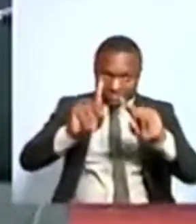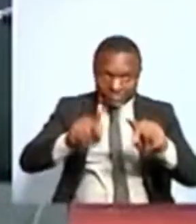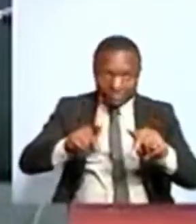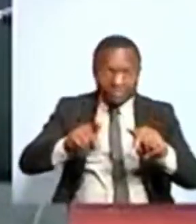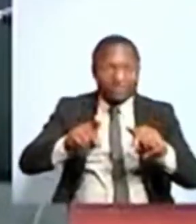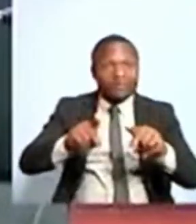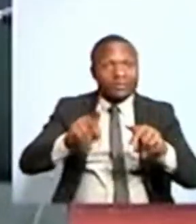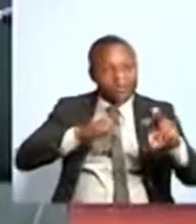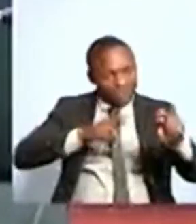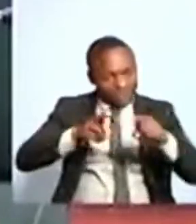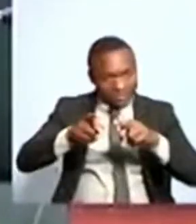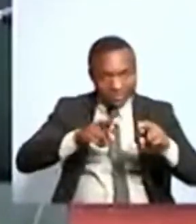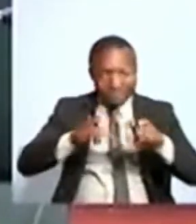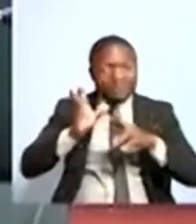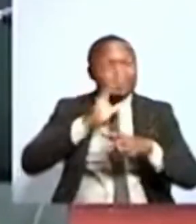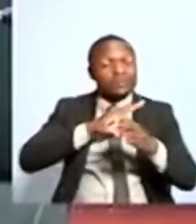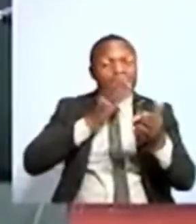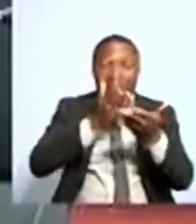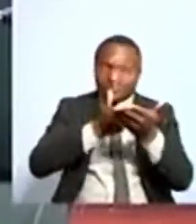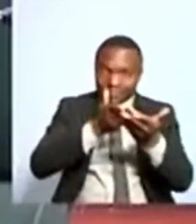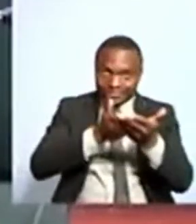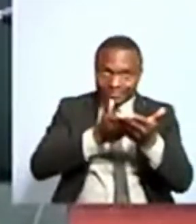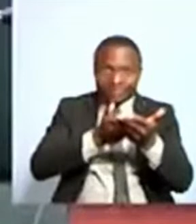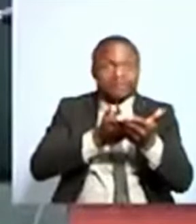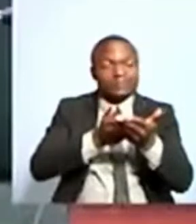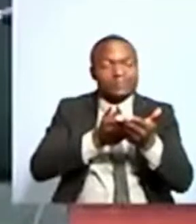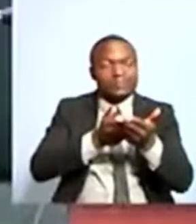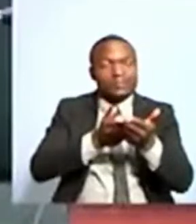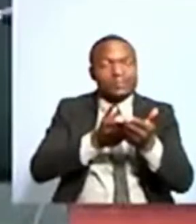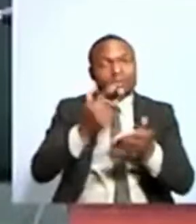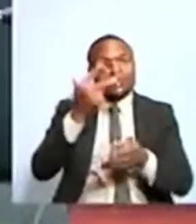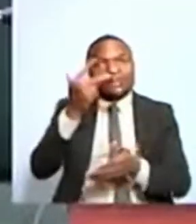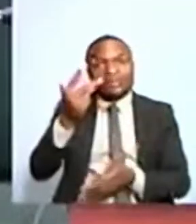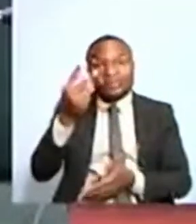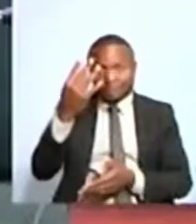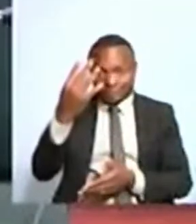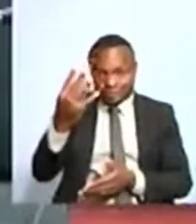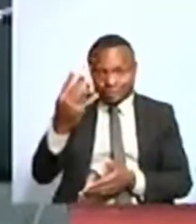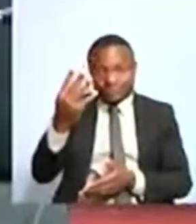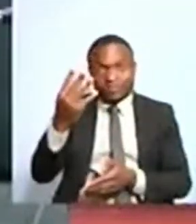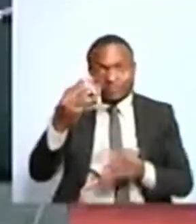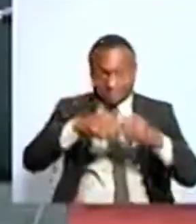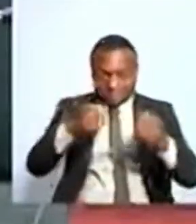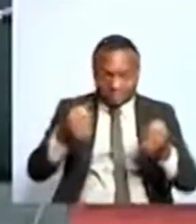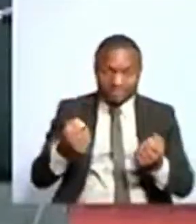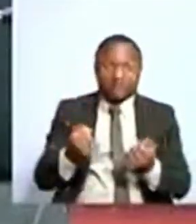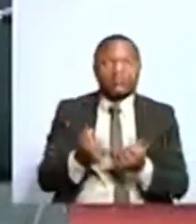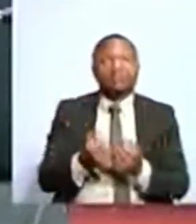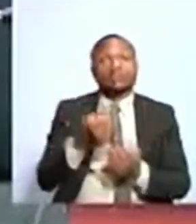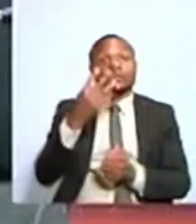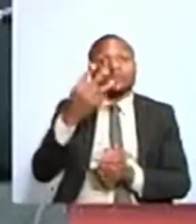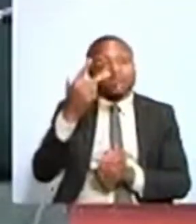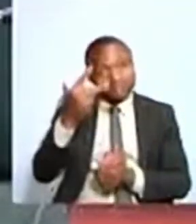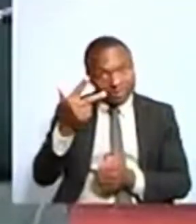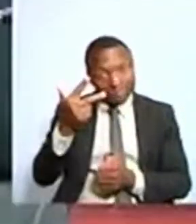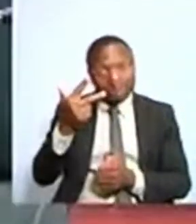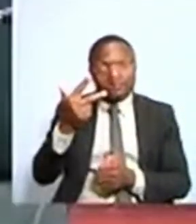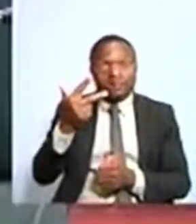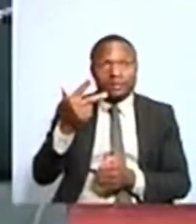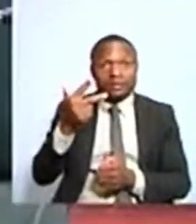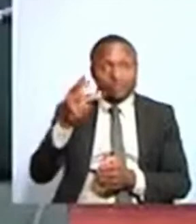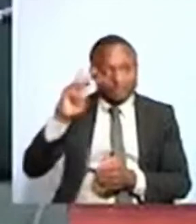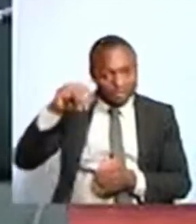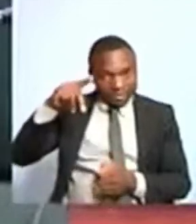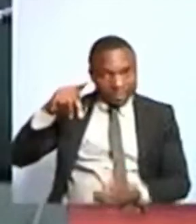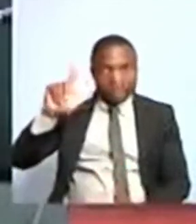already ruled, these particular lines 3 and 4, subsections 3 and 4, which the honorable member of